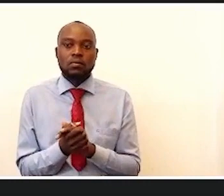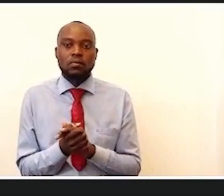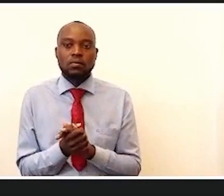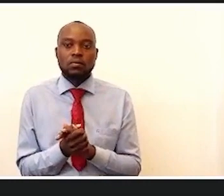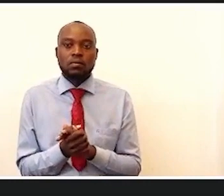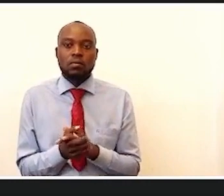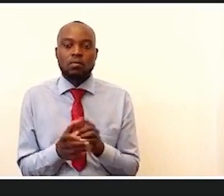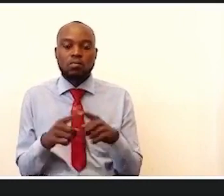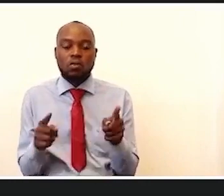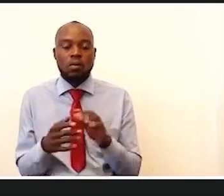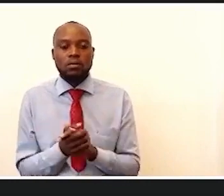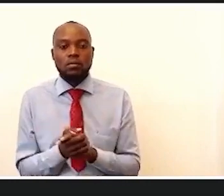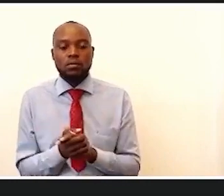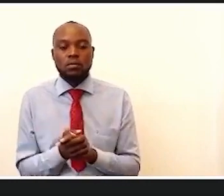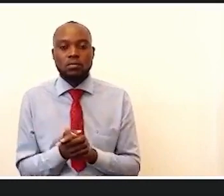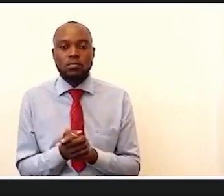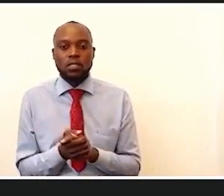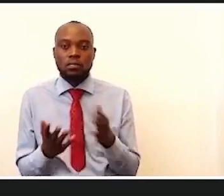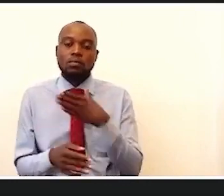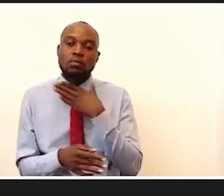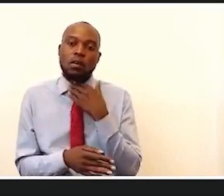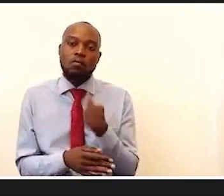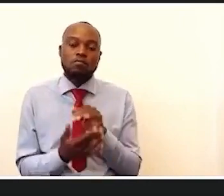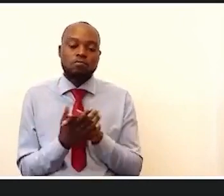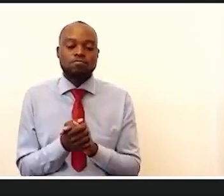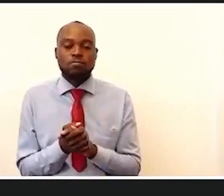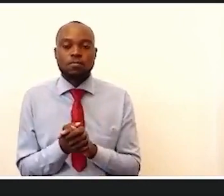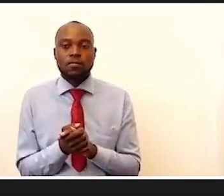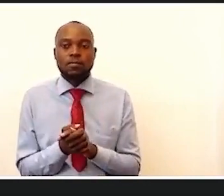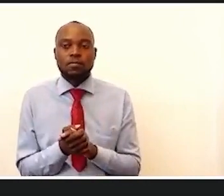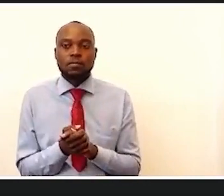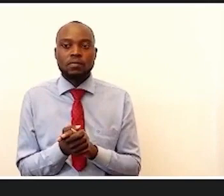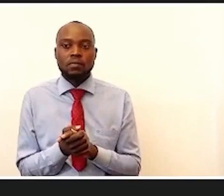to dislodge them would require quite a struggle.